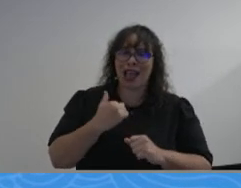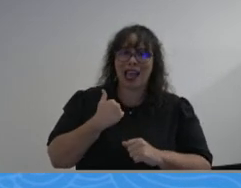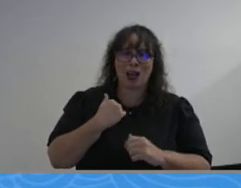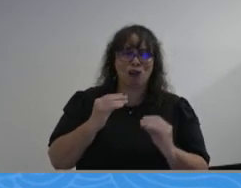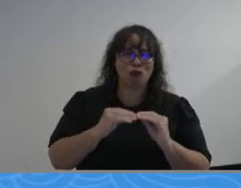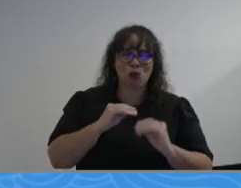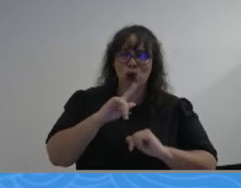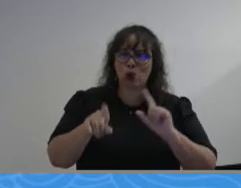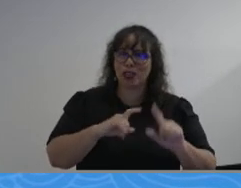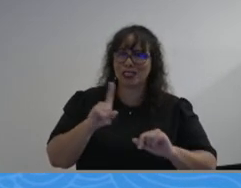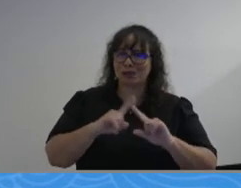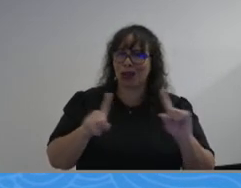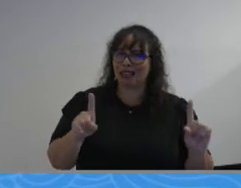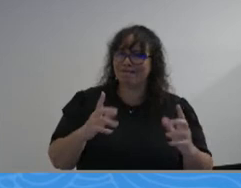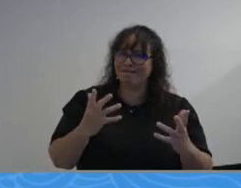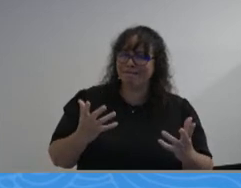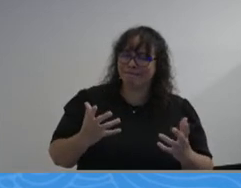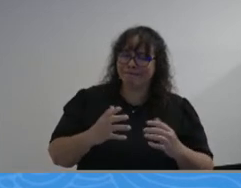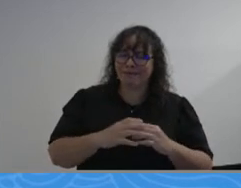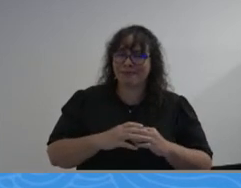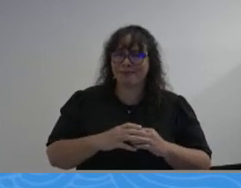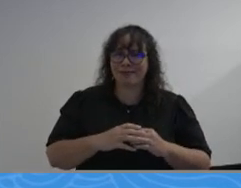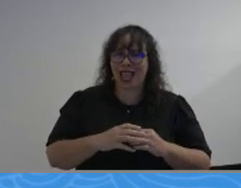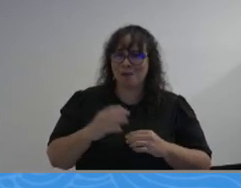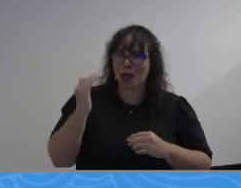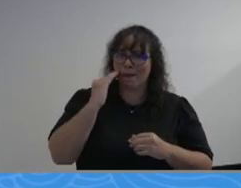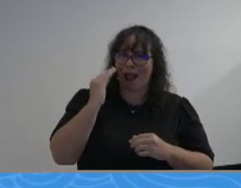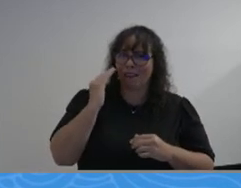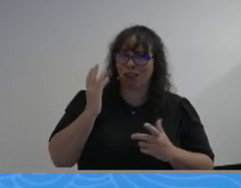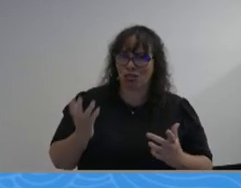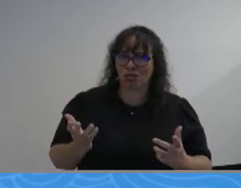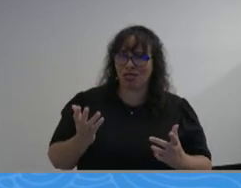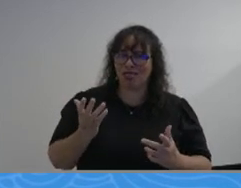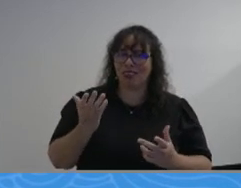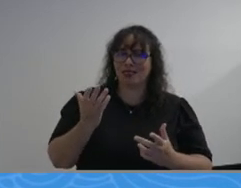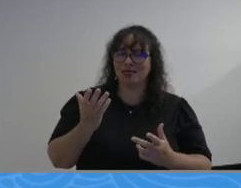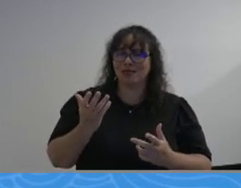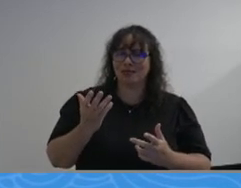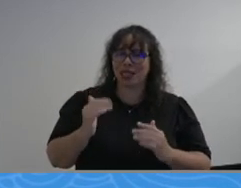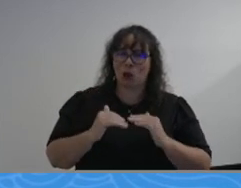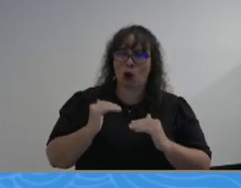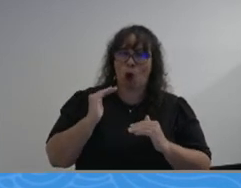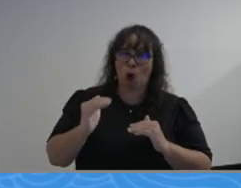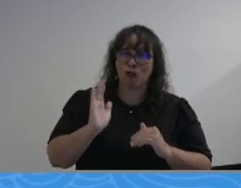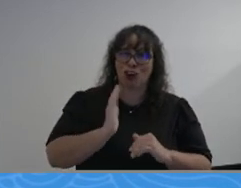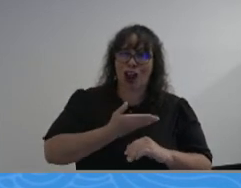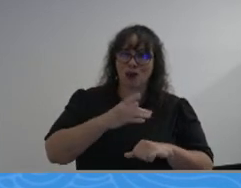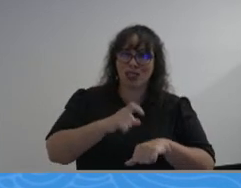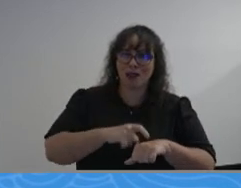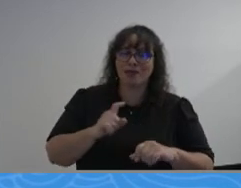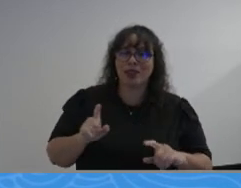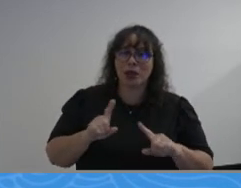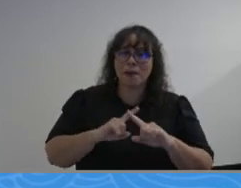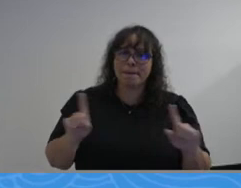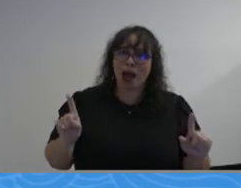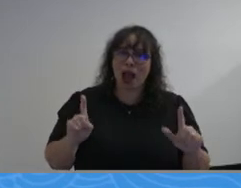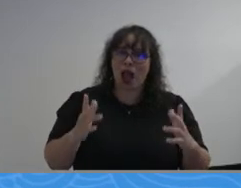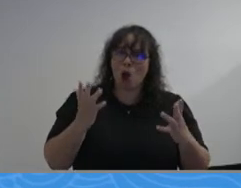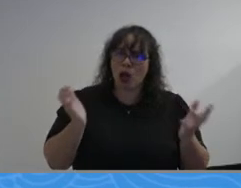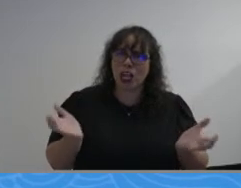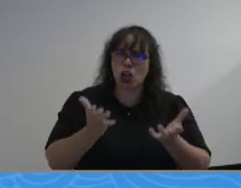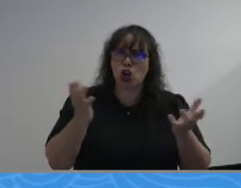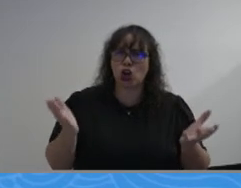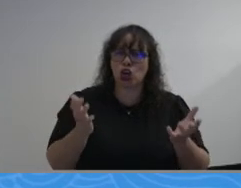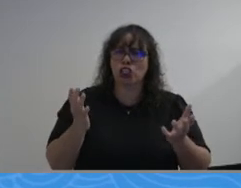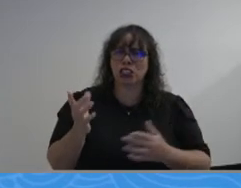questions, but I'm being sort of mindful of the fact that we're a little bit over our time, but I want to encourage